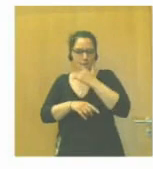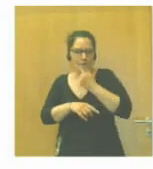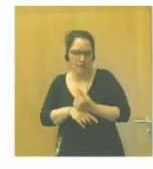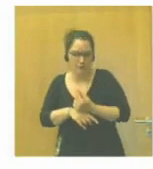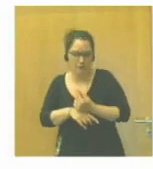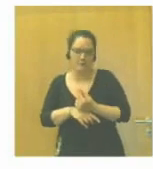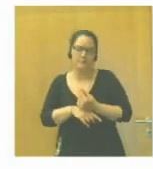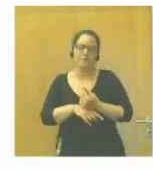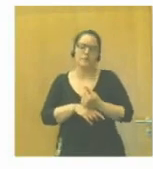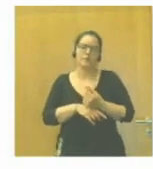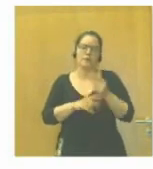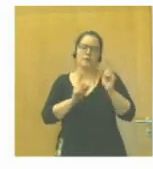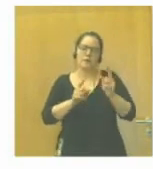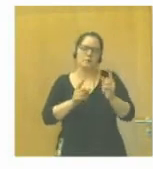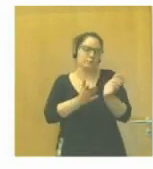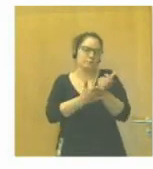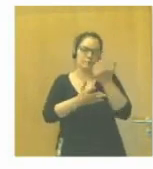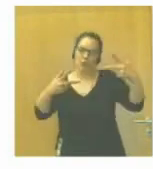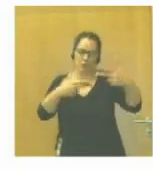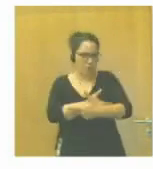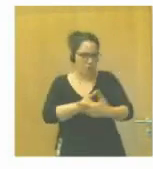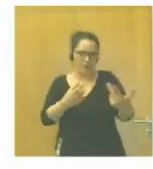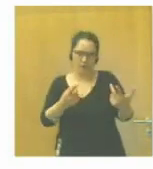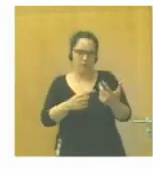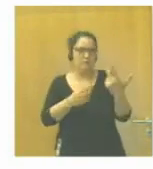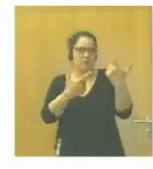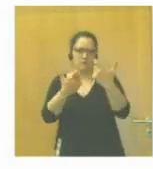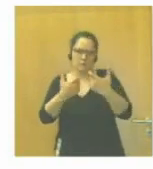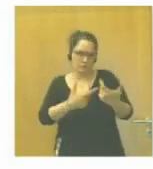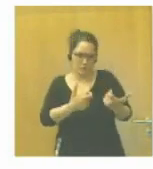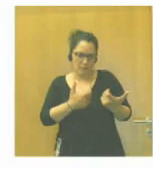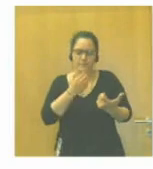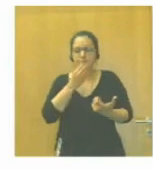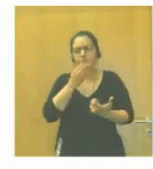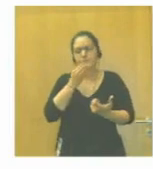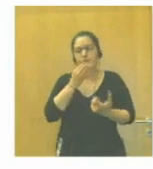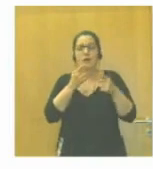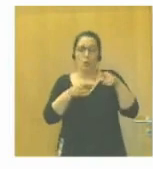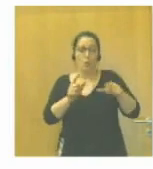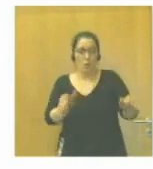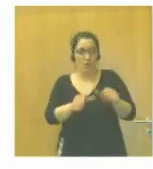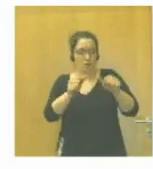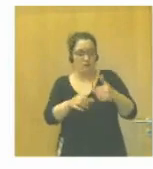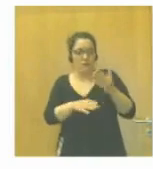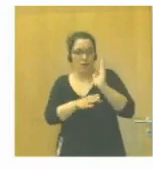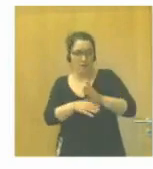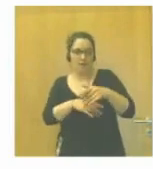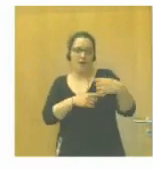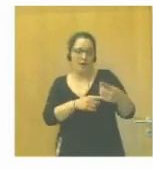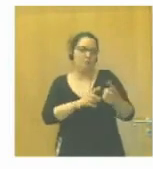So we have to think creatively and not always at sort of awareness campaigns or screening days.